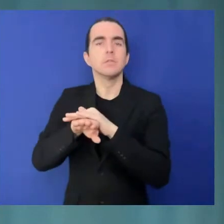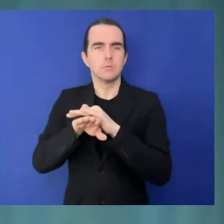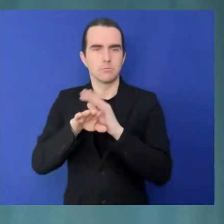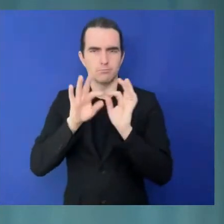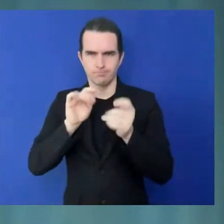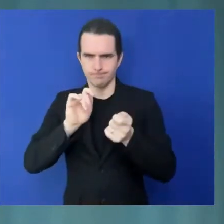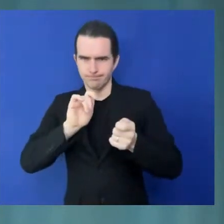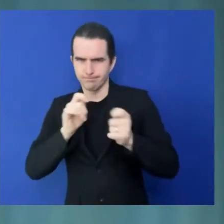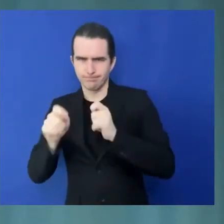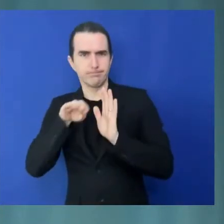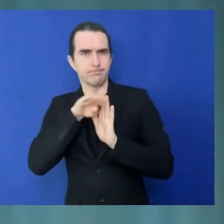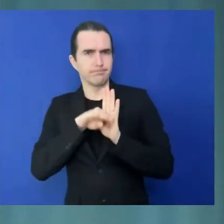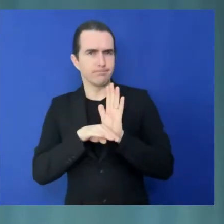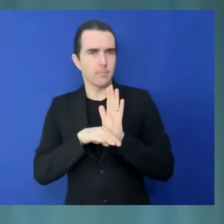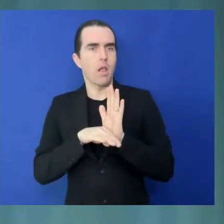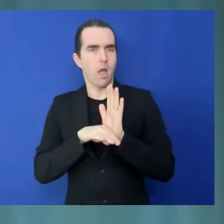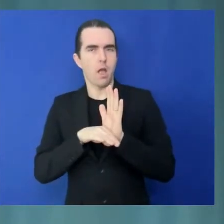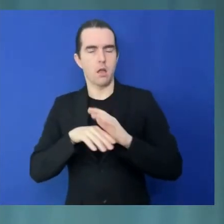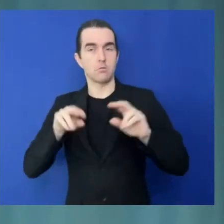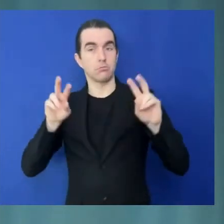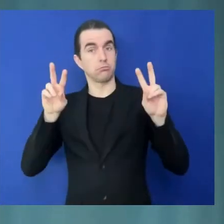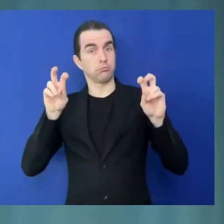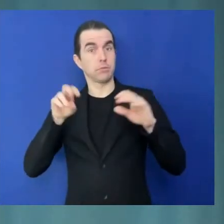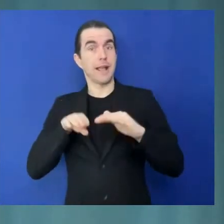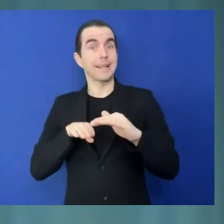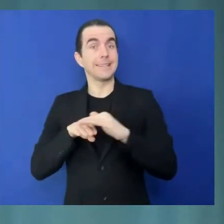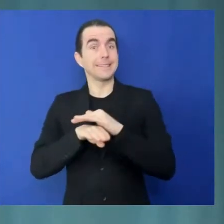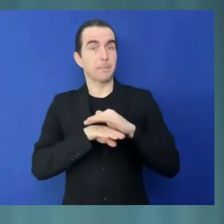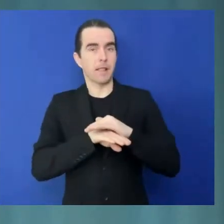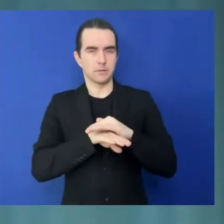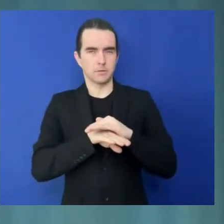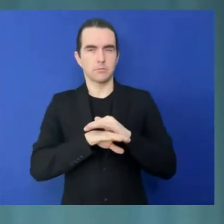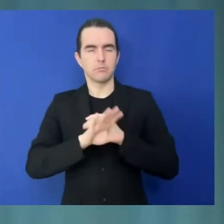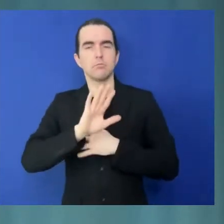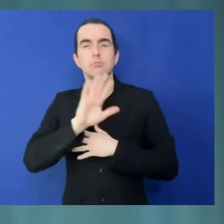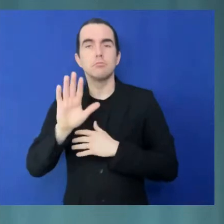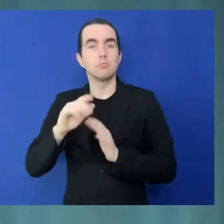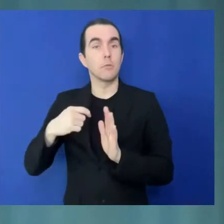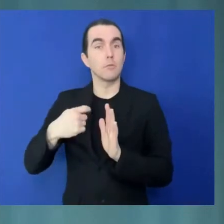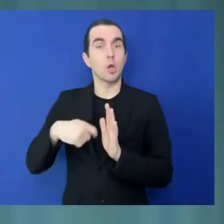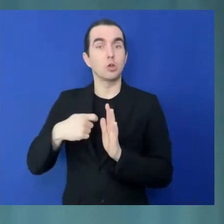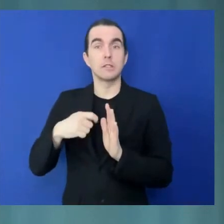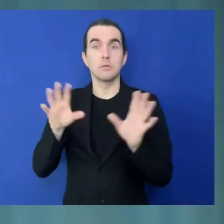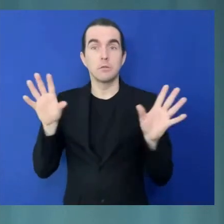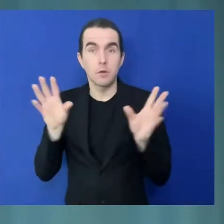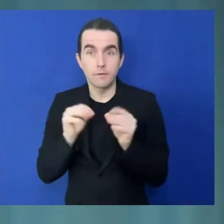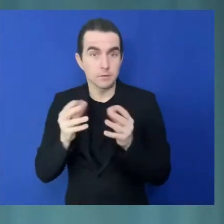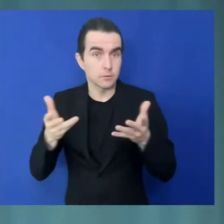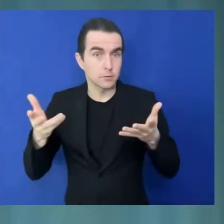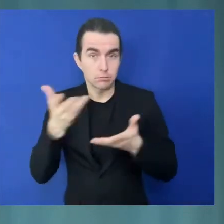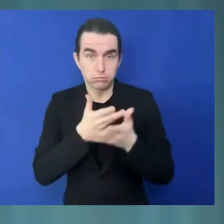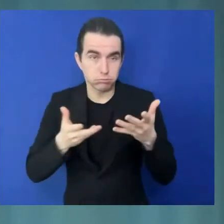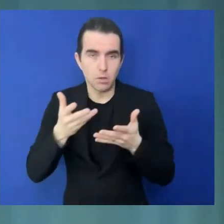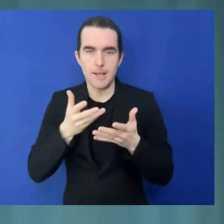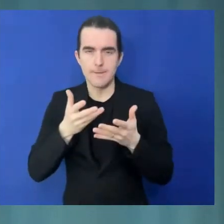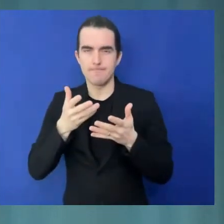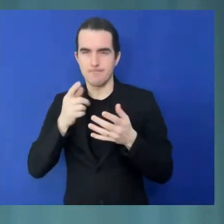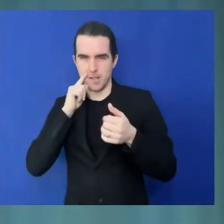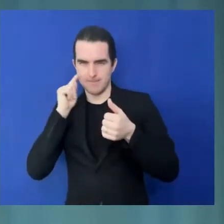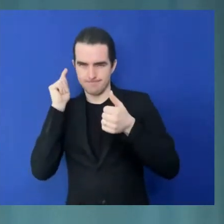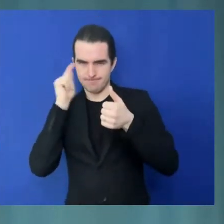76 Zero Project awardees from 35 countries who, in creating and